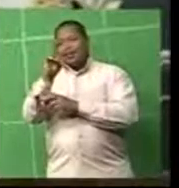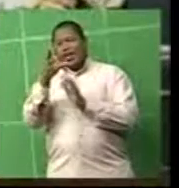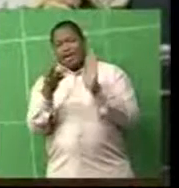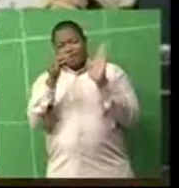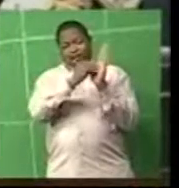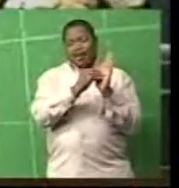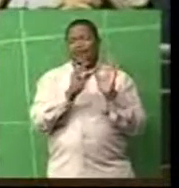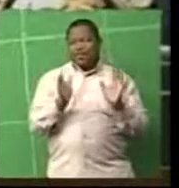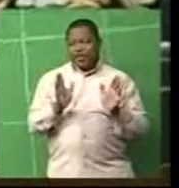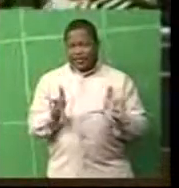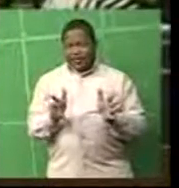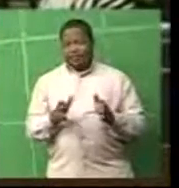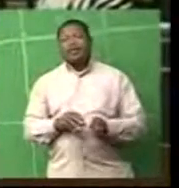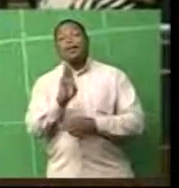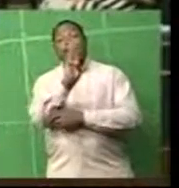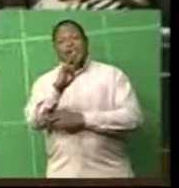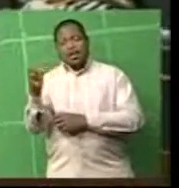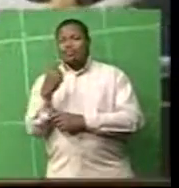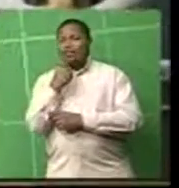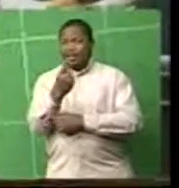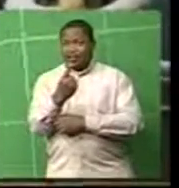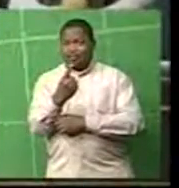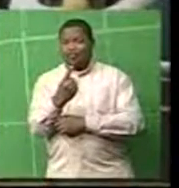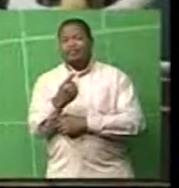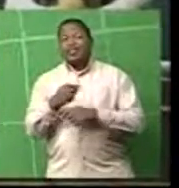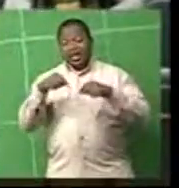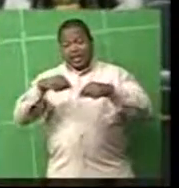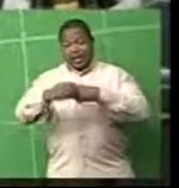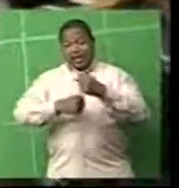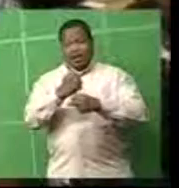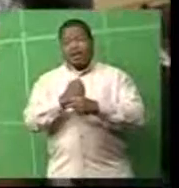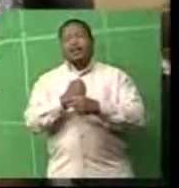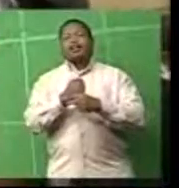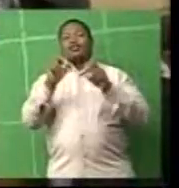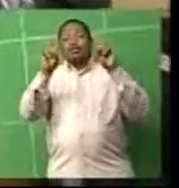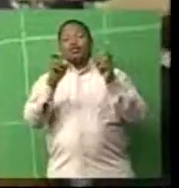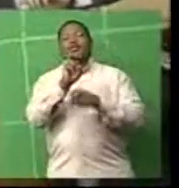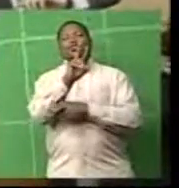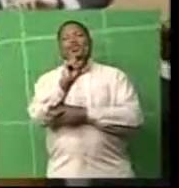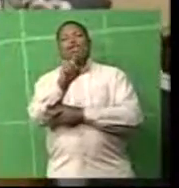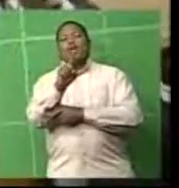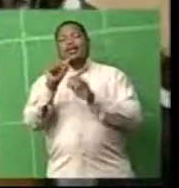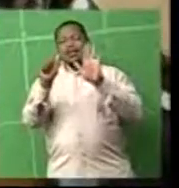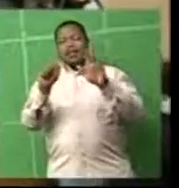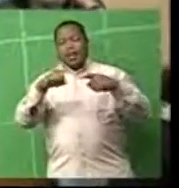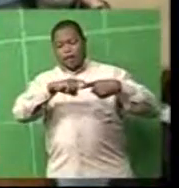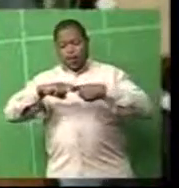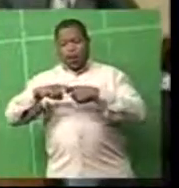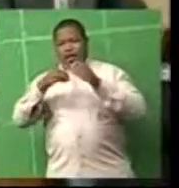sektibo pale wa bbajo libe mw have Mshlaba le satwa usi 2016 political declaration Etwete nHIV inge miyangawa 2030